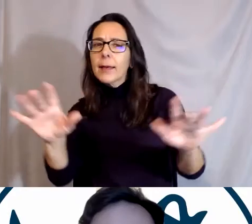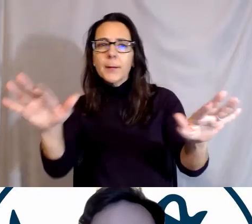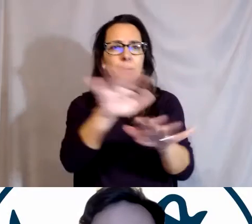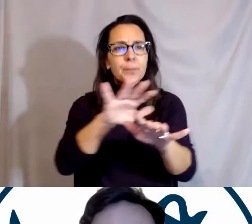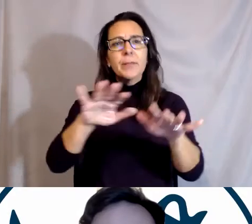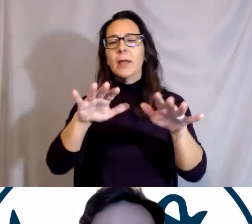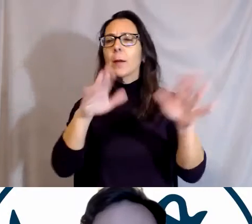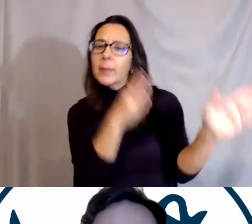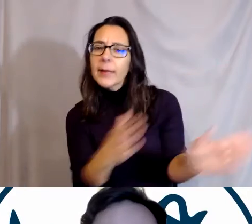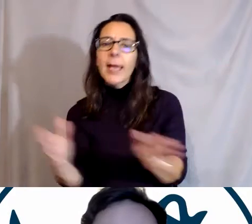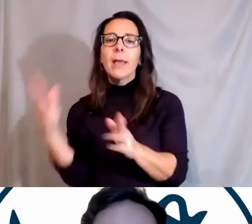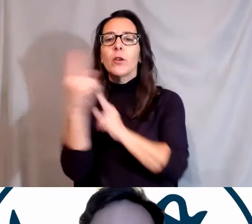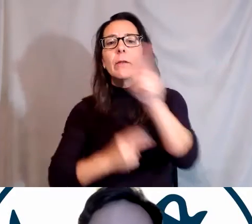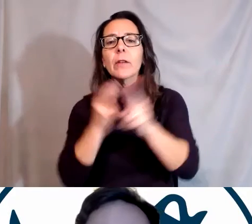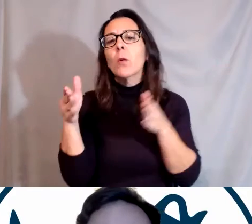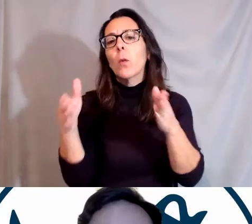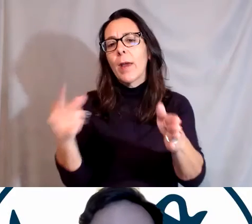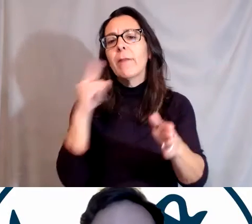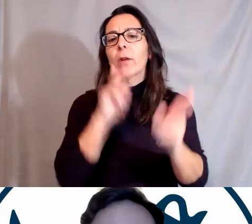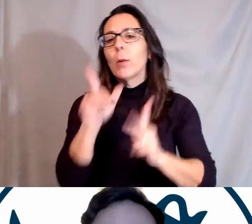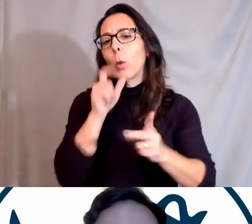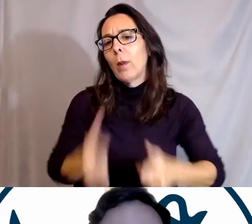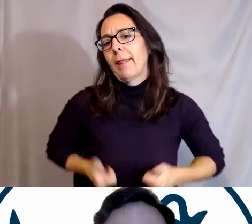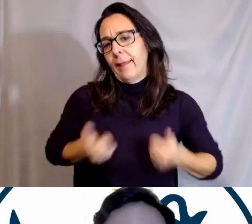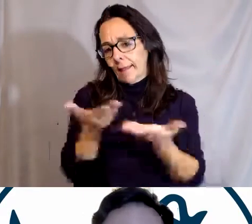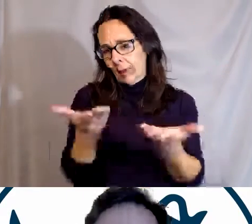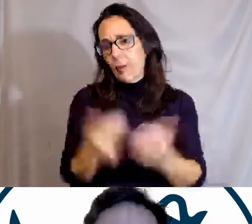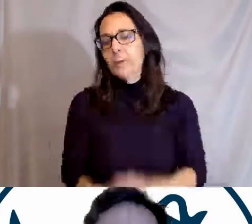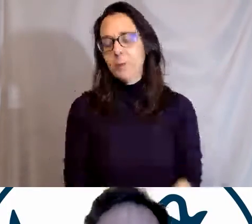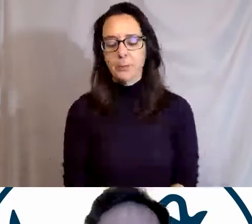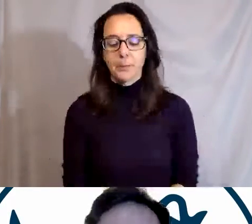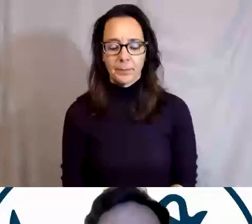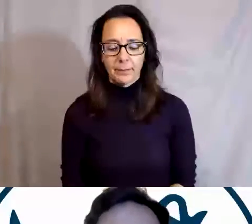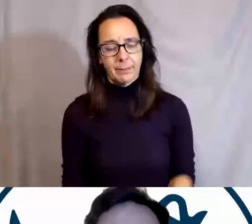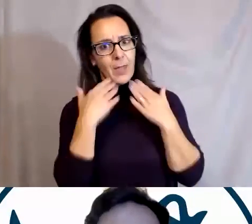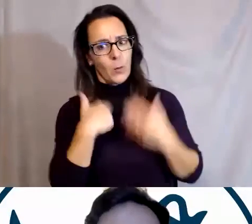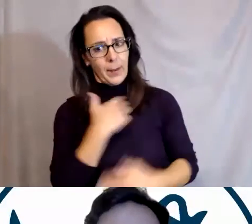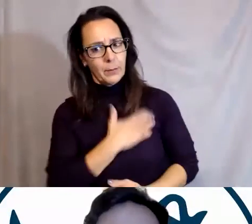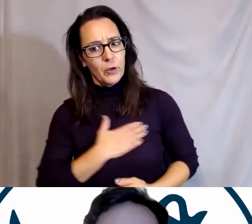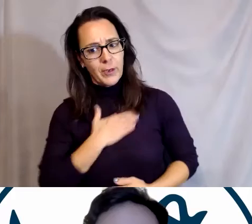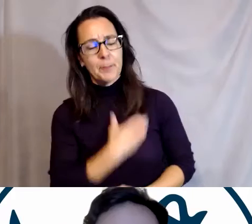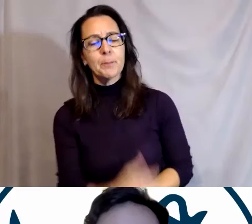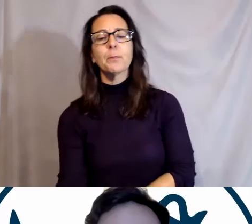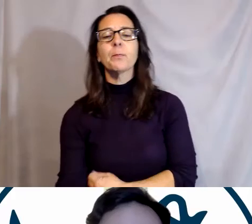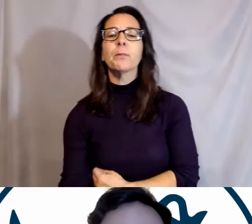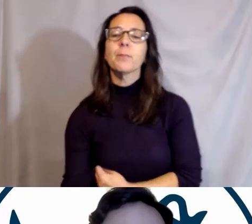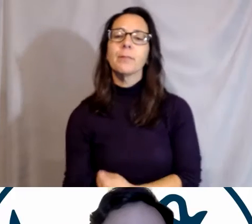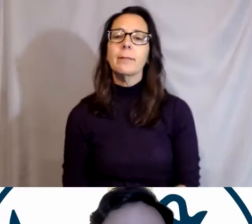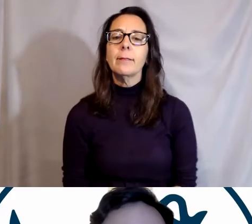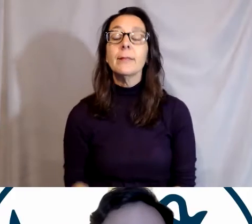universal way for our residents. Thank you, Stephen. I appreciate that. A little bit later, we're going to